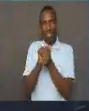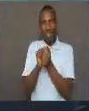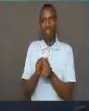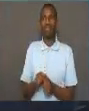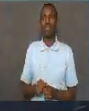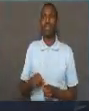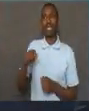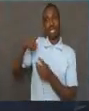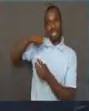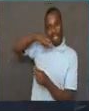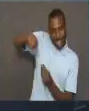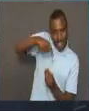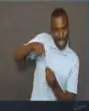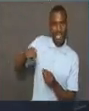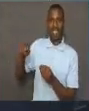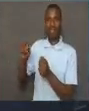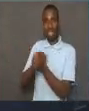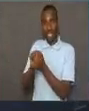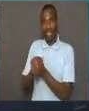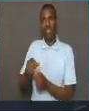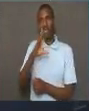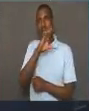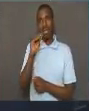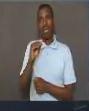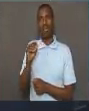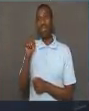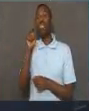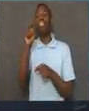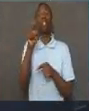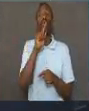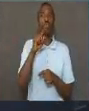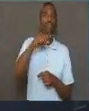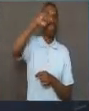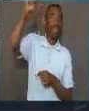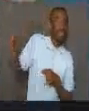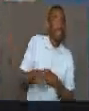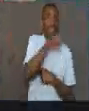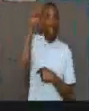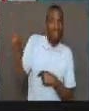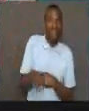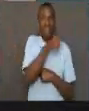windmills, steering wheels, and this.